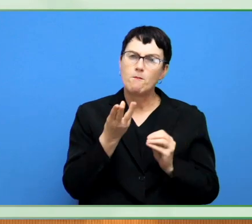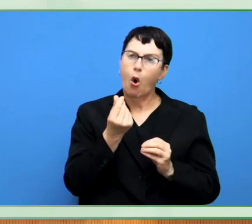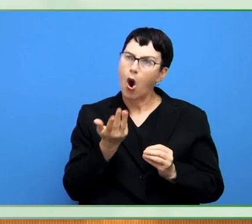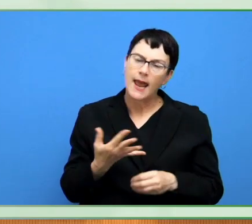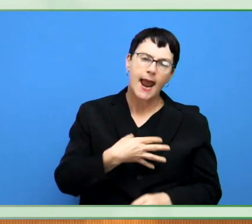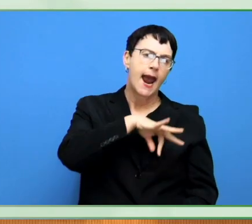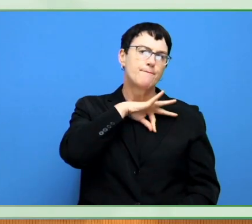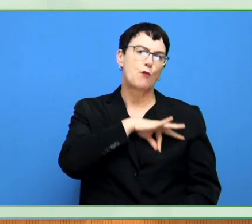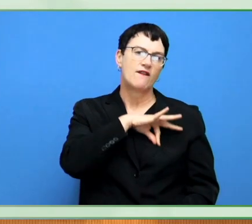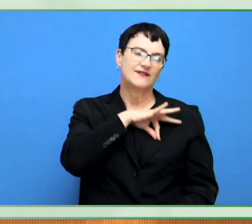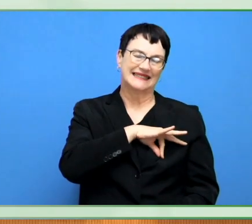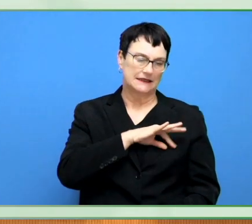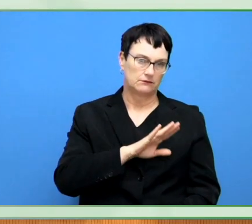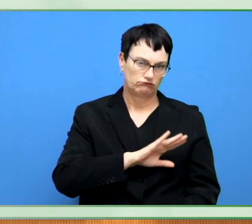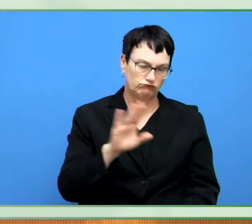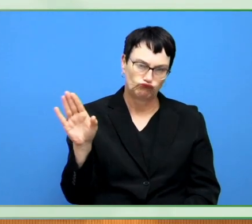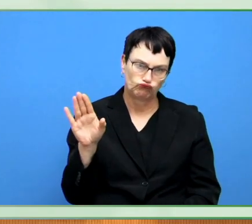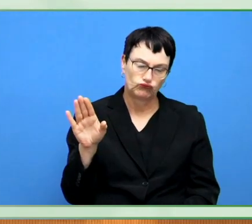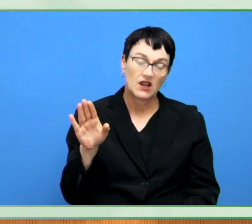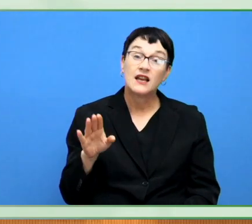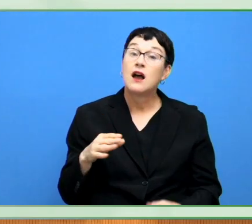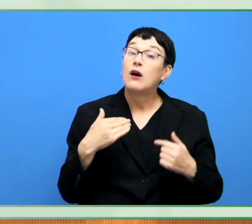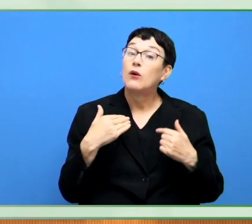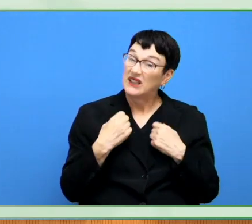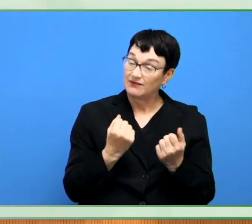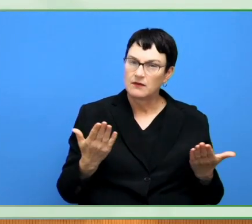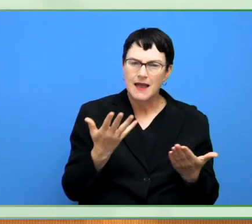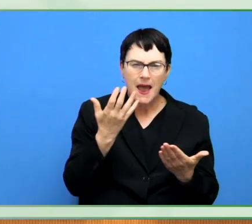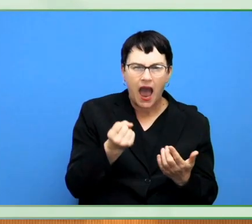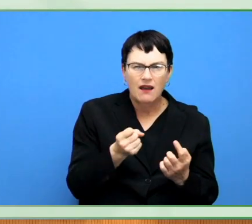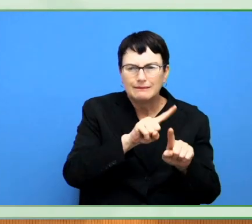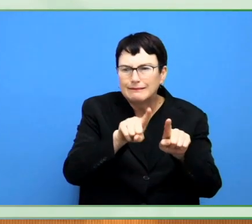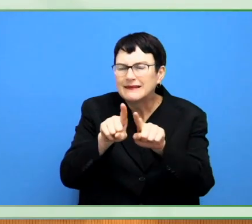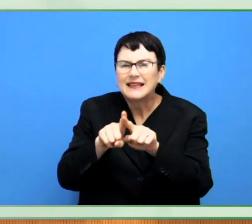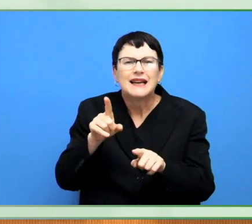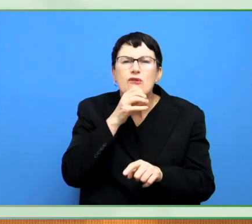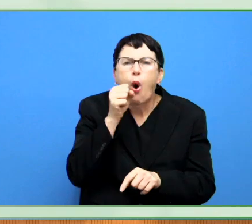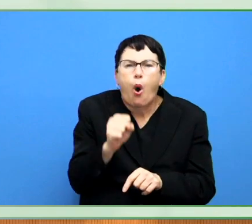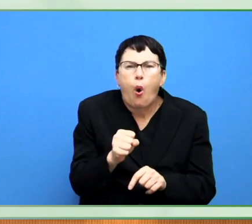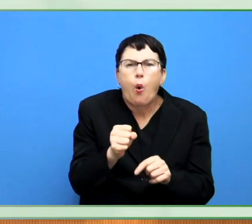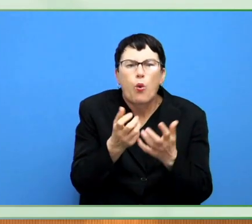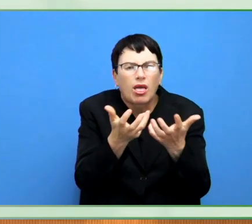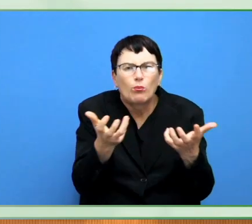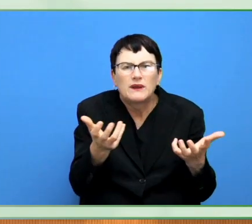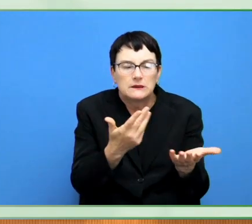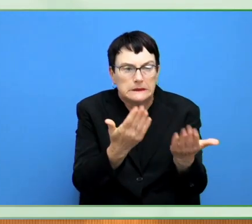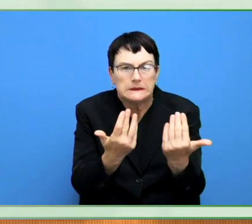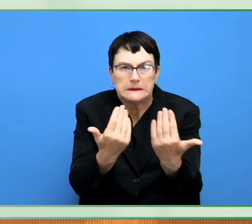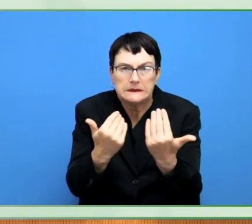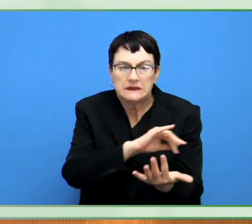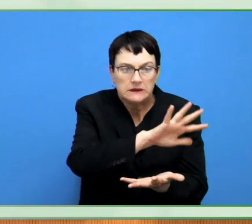redistribute that extremely valuable, expensive, and useful equipment to low and middle income country clinics all over the